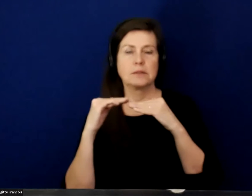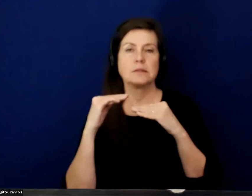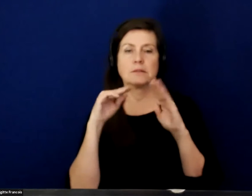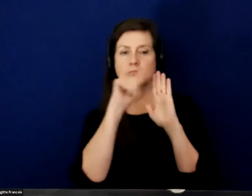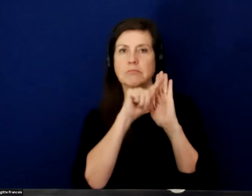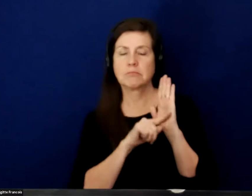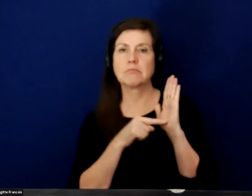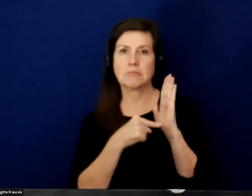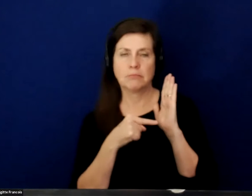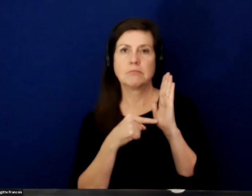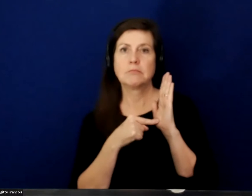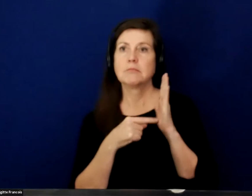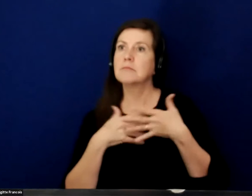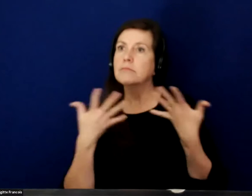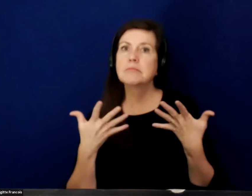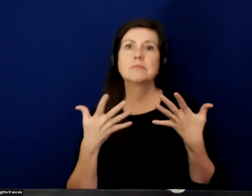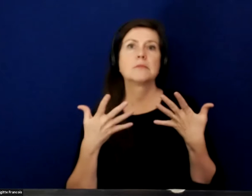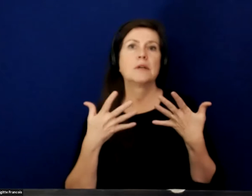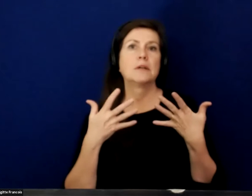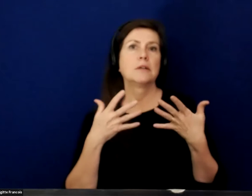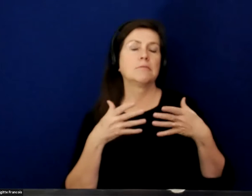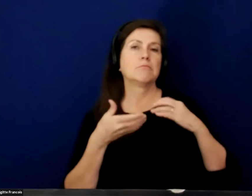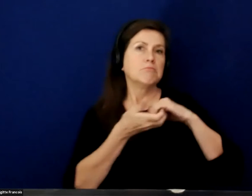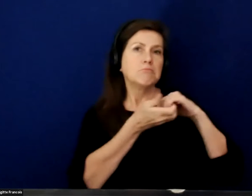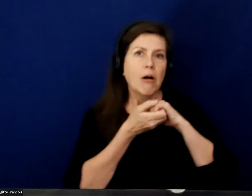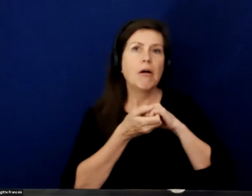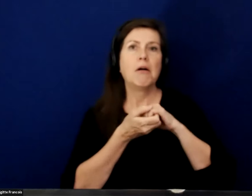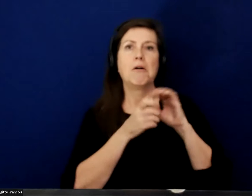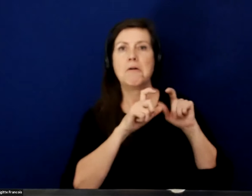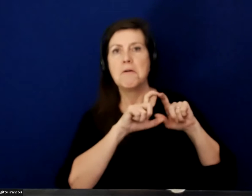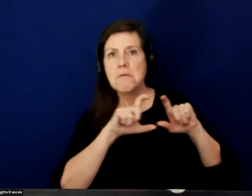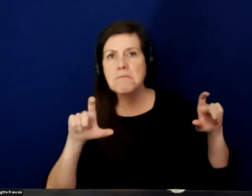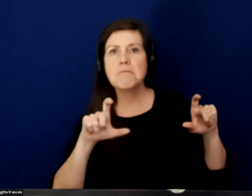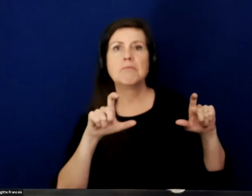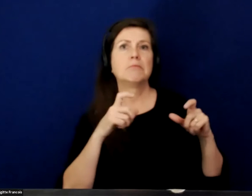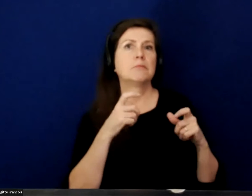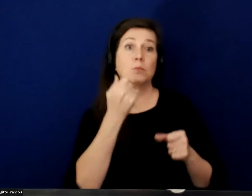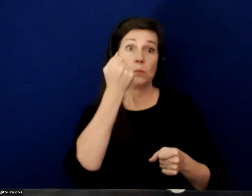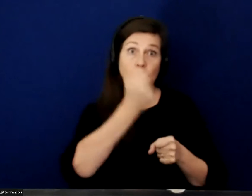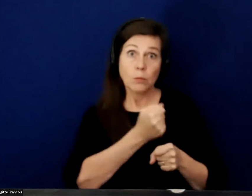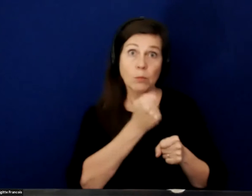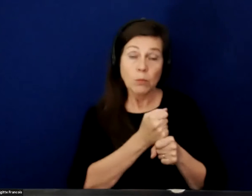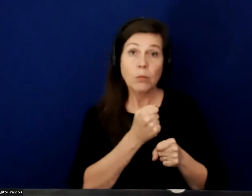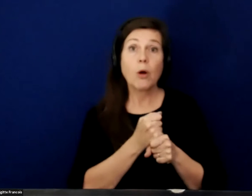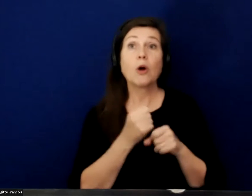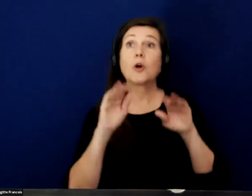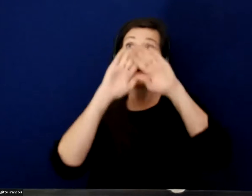organization working with user involvement to extend the range of users with working with